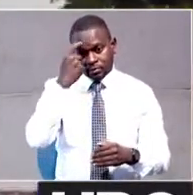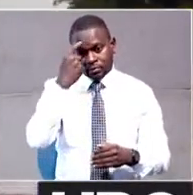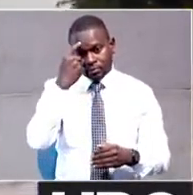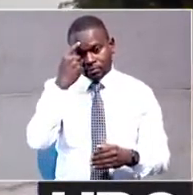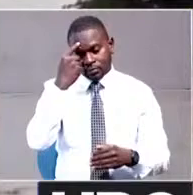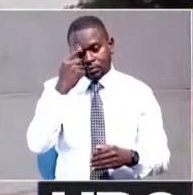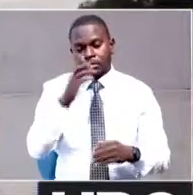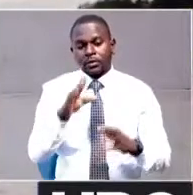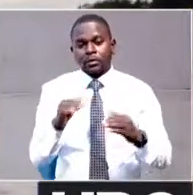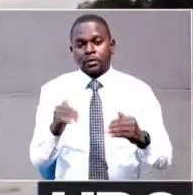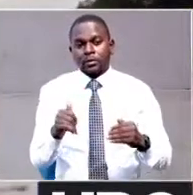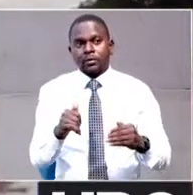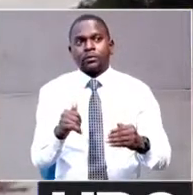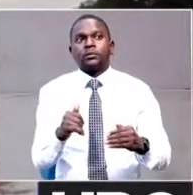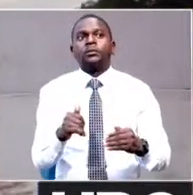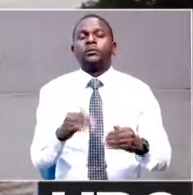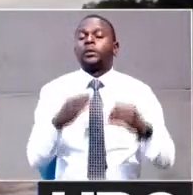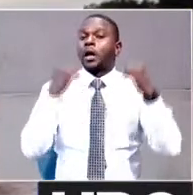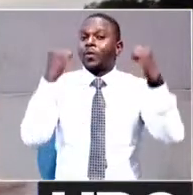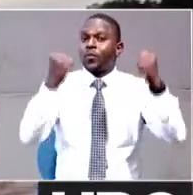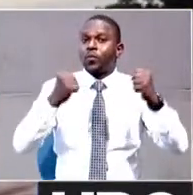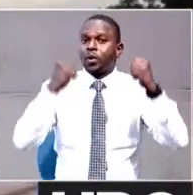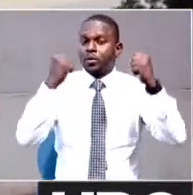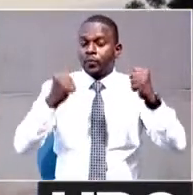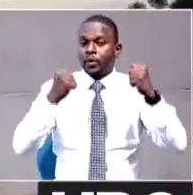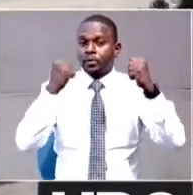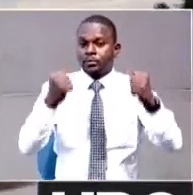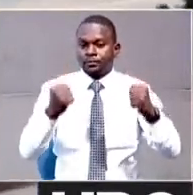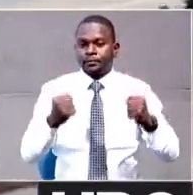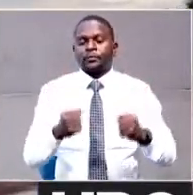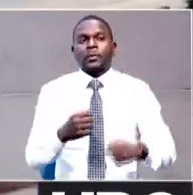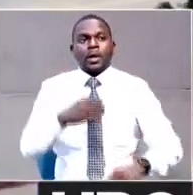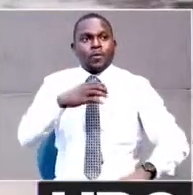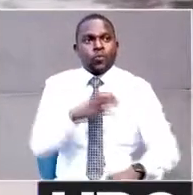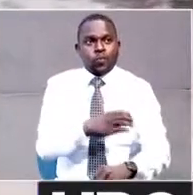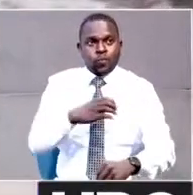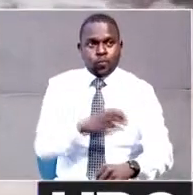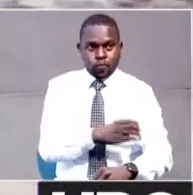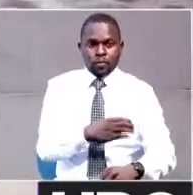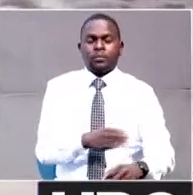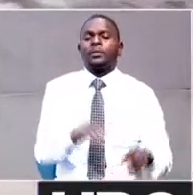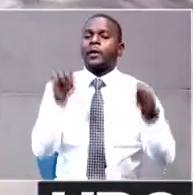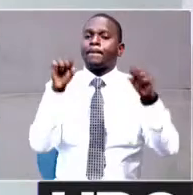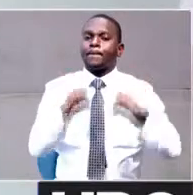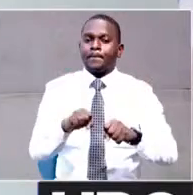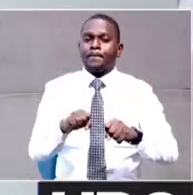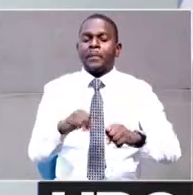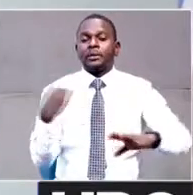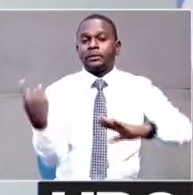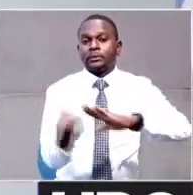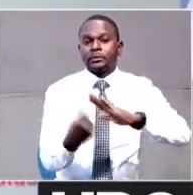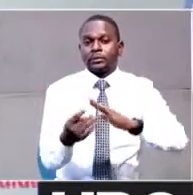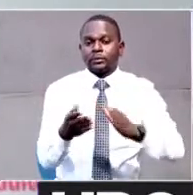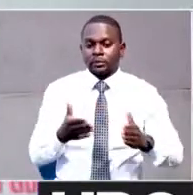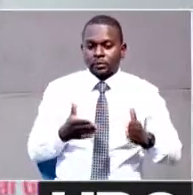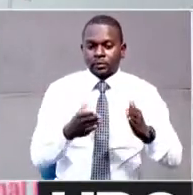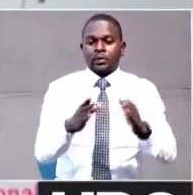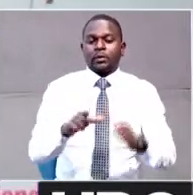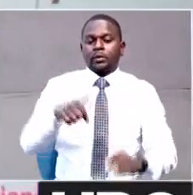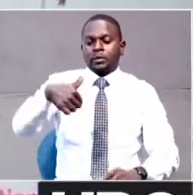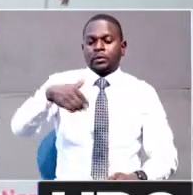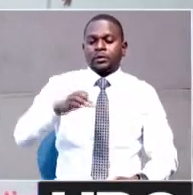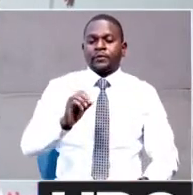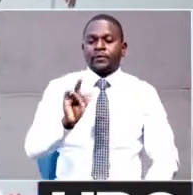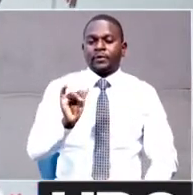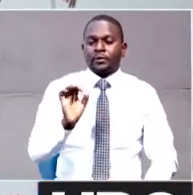notice over a planned demonstration. The pressure rises from the poor state of the 70-kilometer